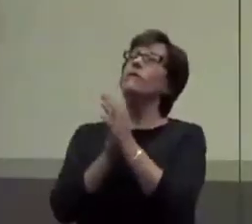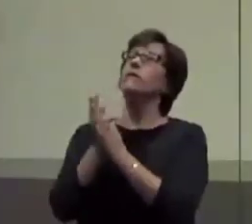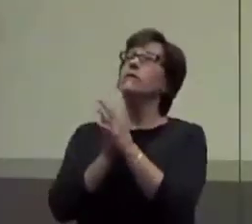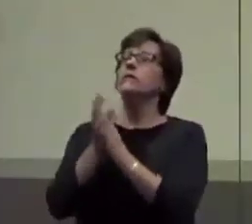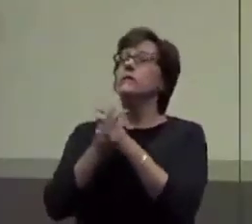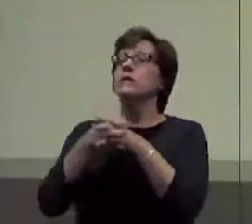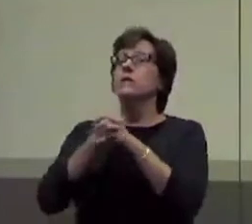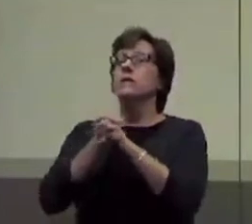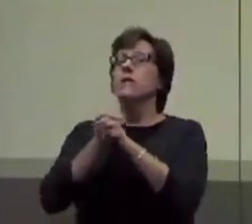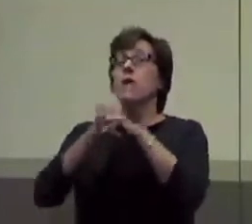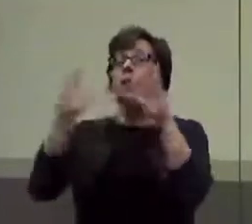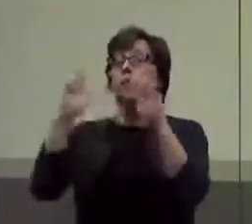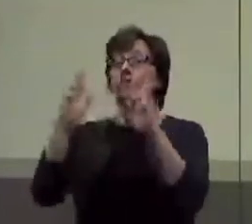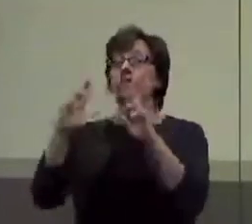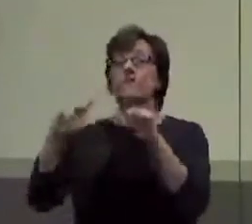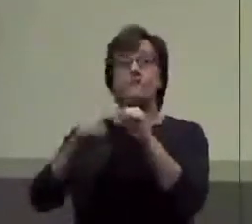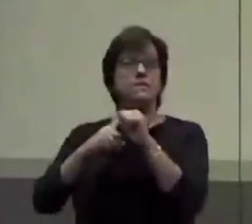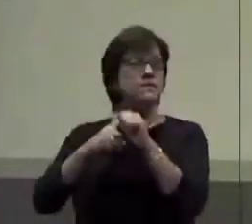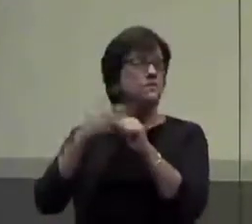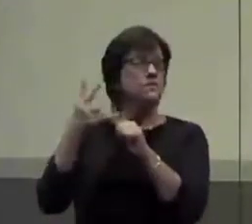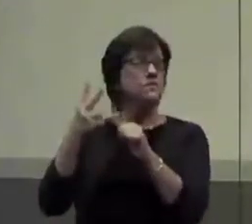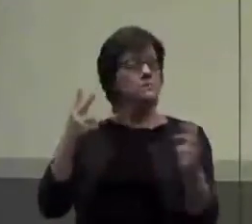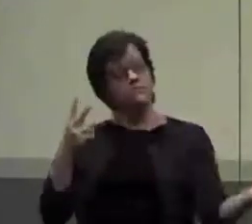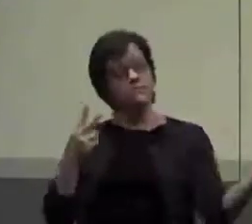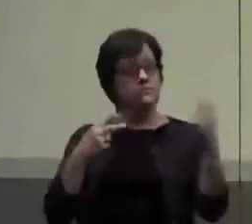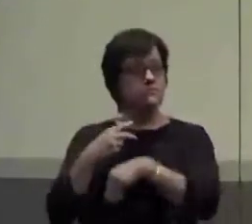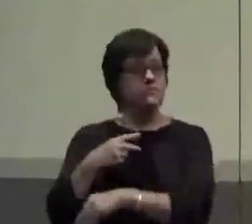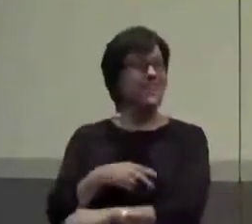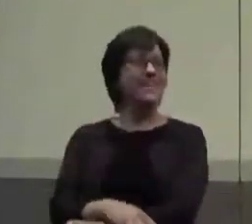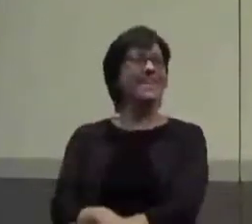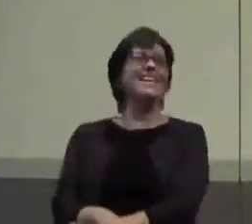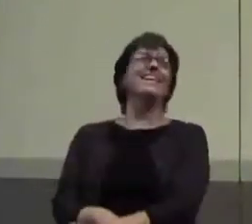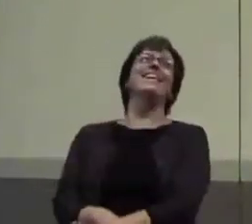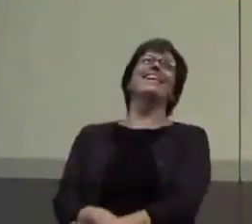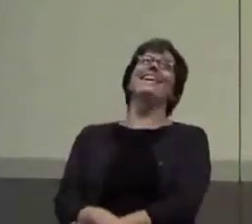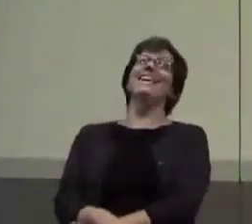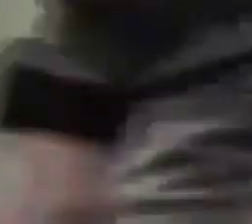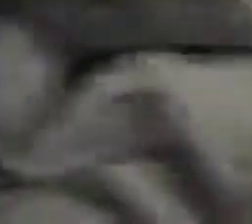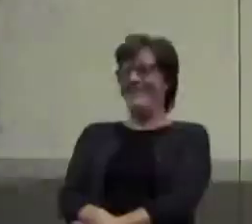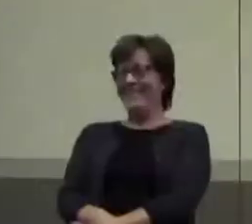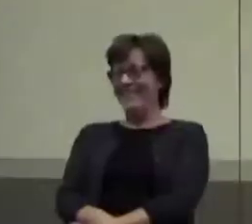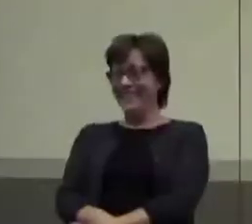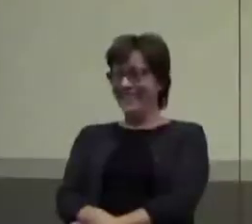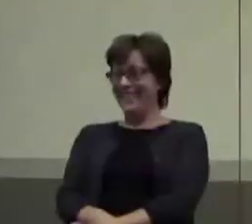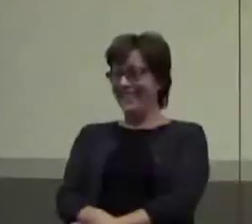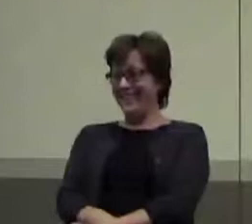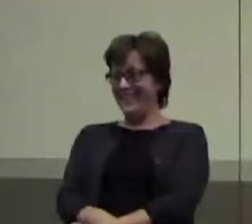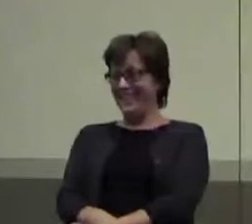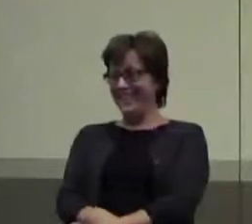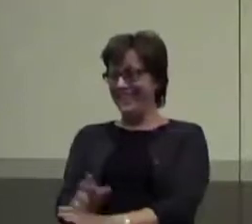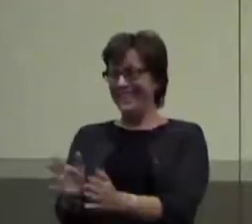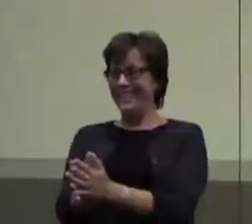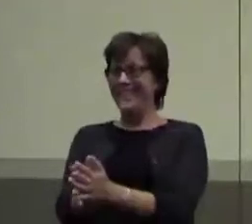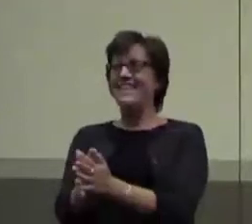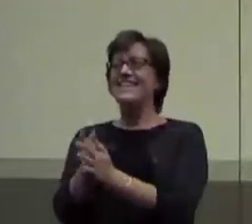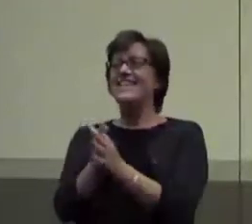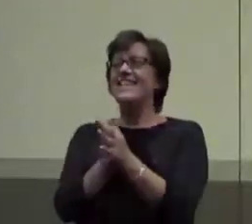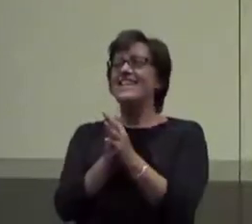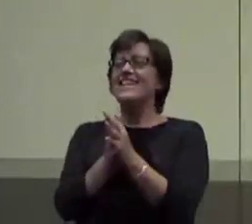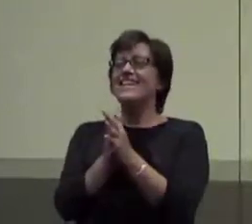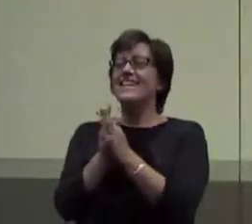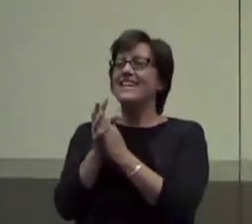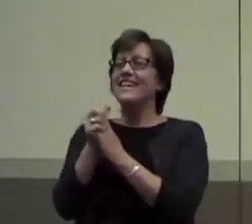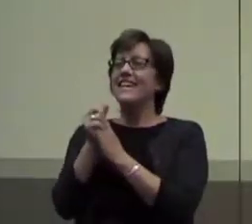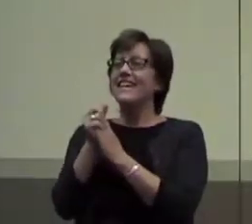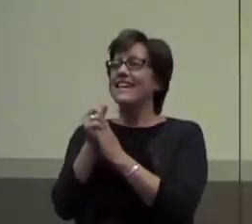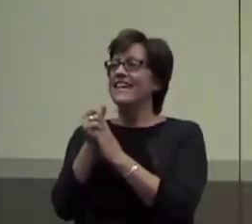So hopefully the first 2 sessions, and my goal is the last part of today, you actually practice and have somebody practice teaching you these